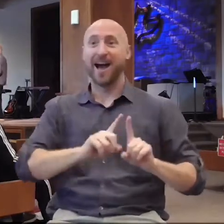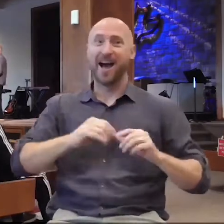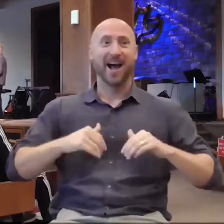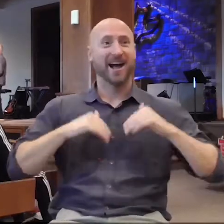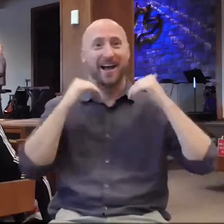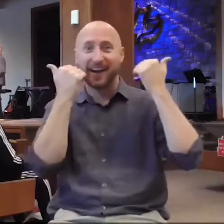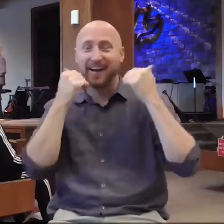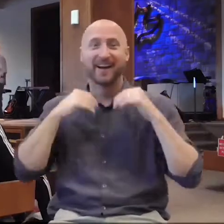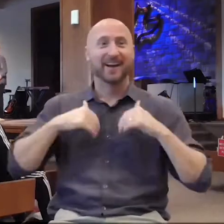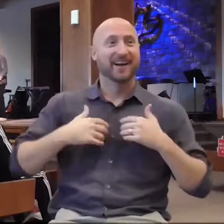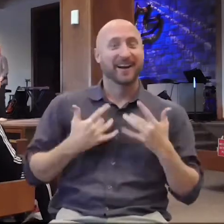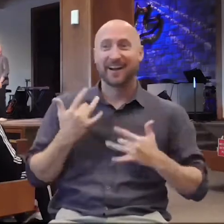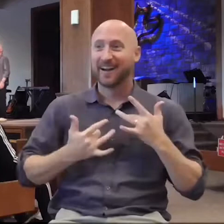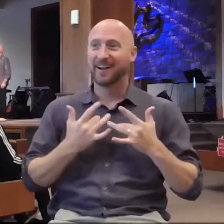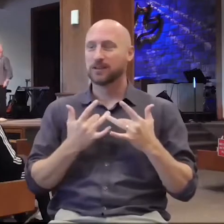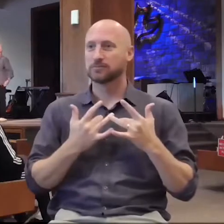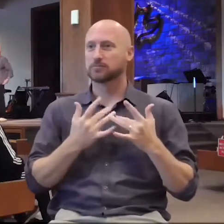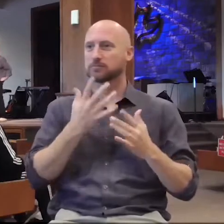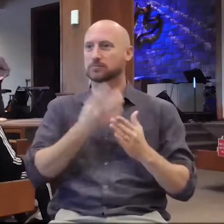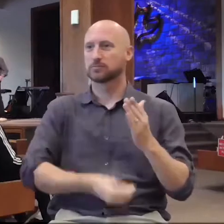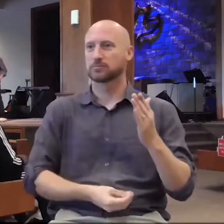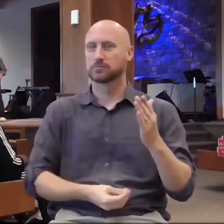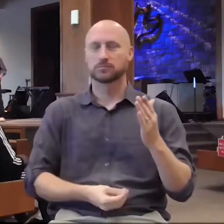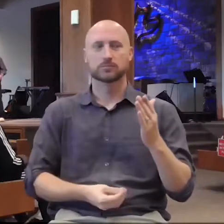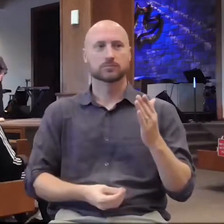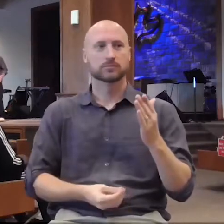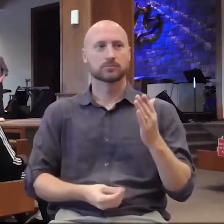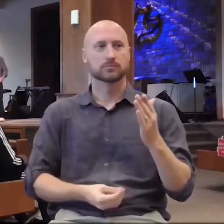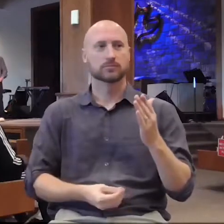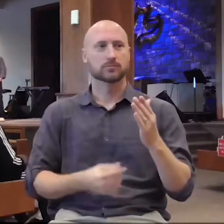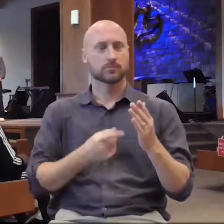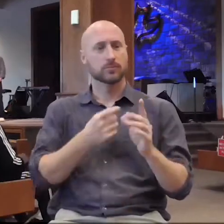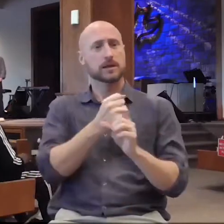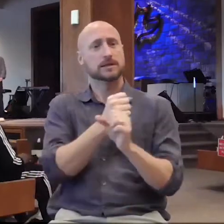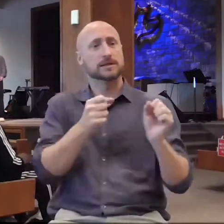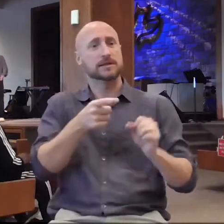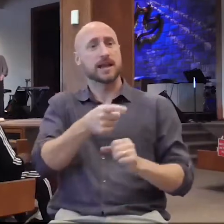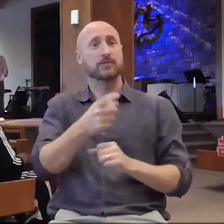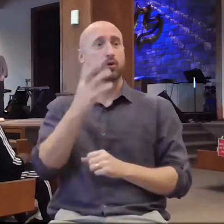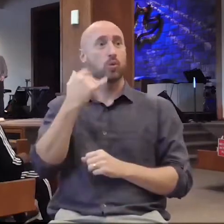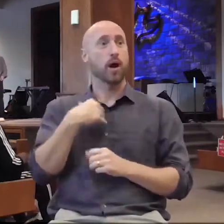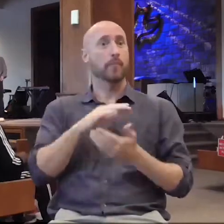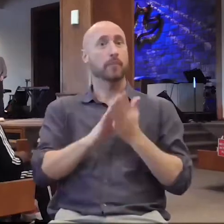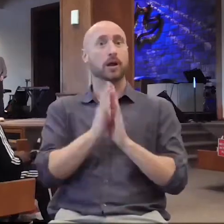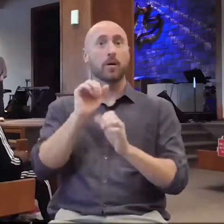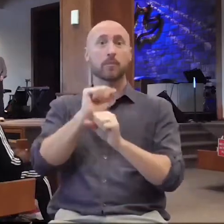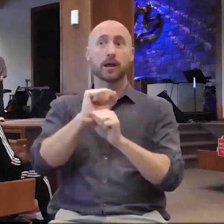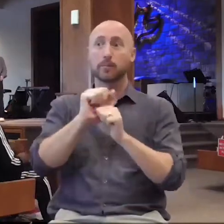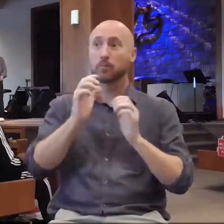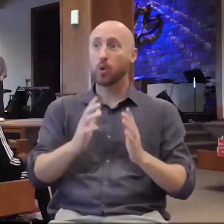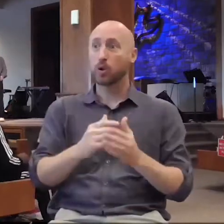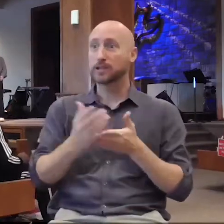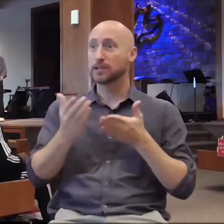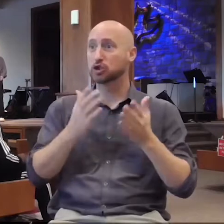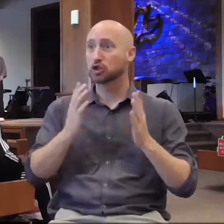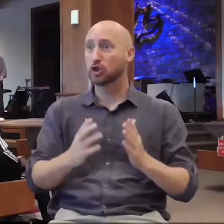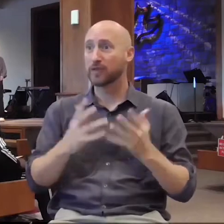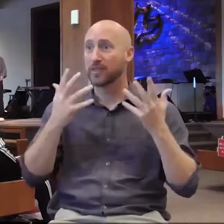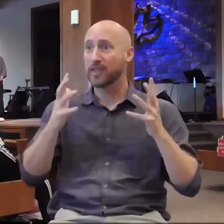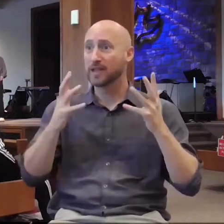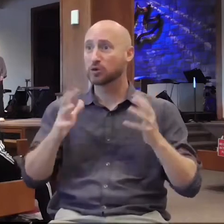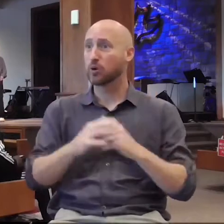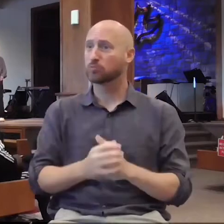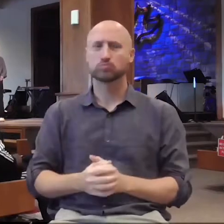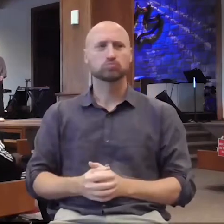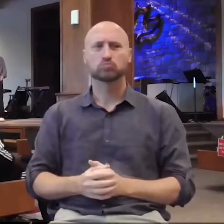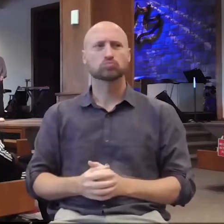so you could be my employee, so you could be my servant. He'll say it to me, you know. I didn't hire